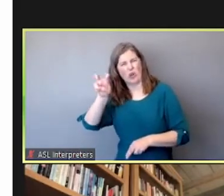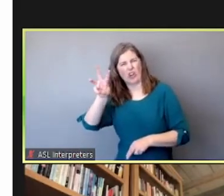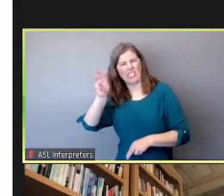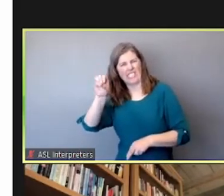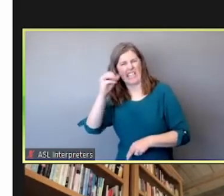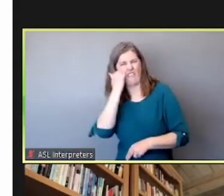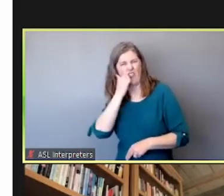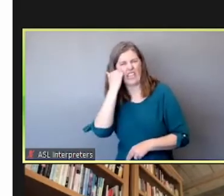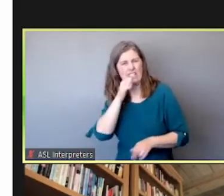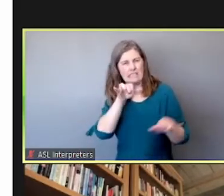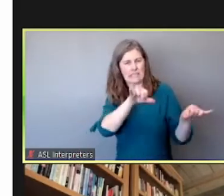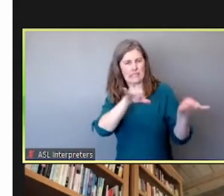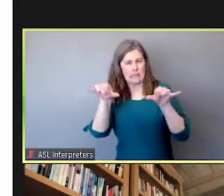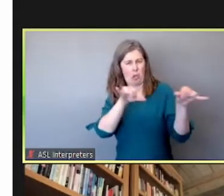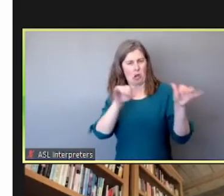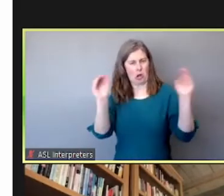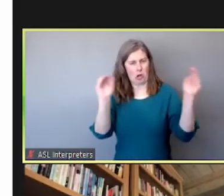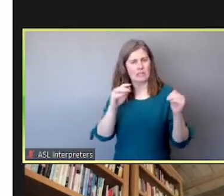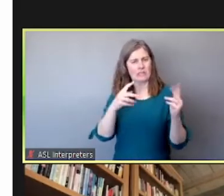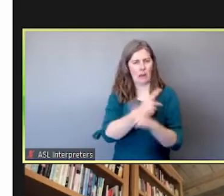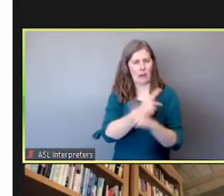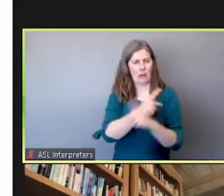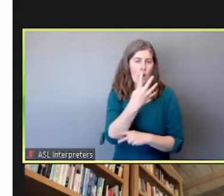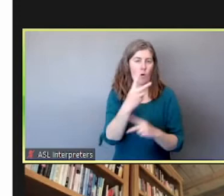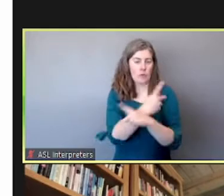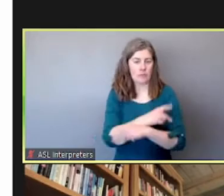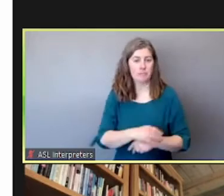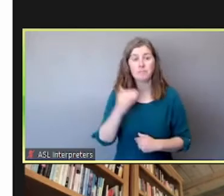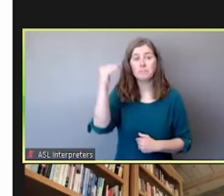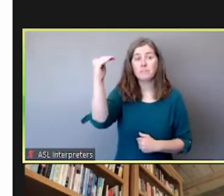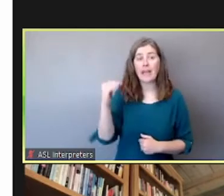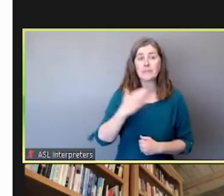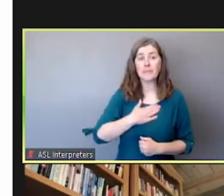very similar ratio. Next slide.